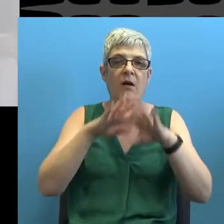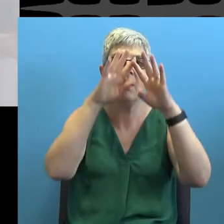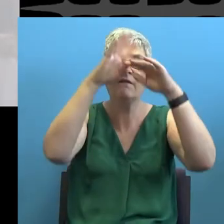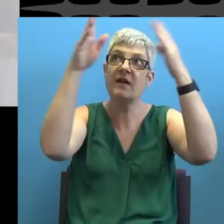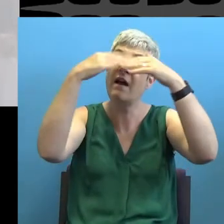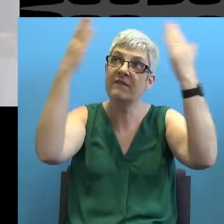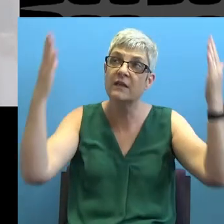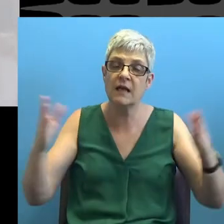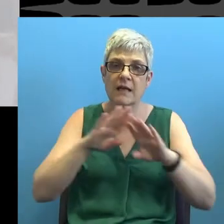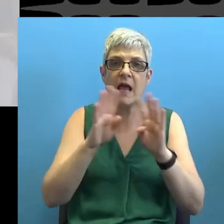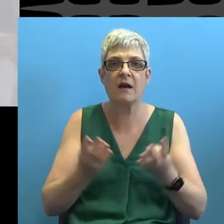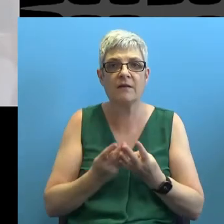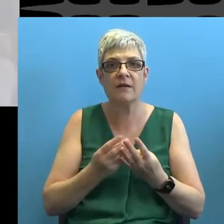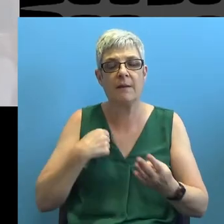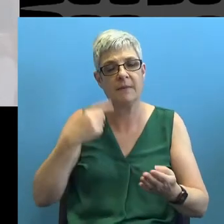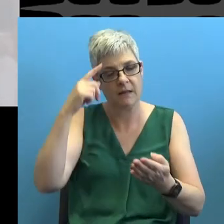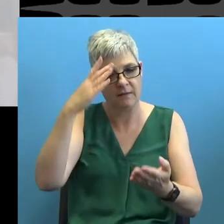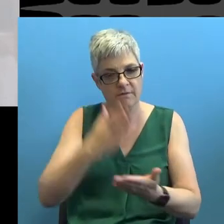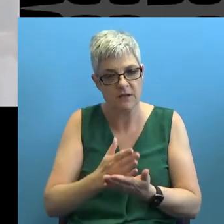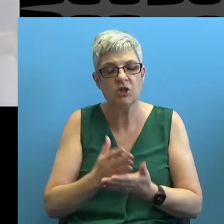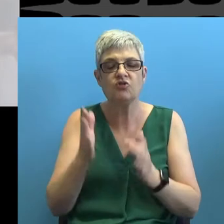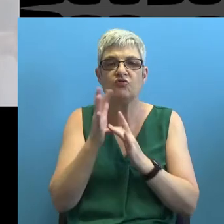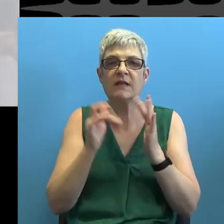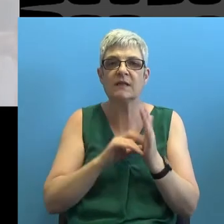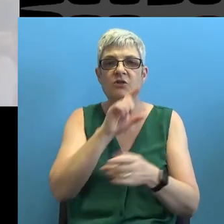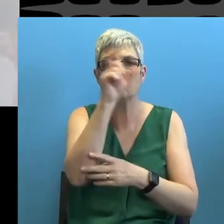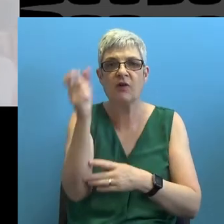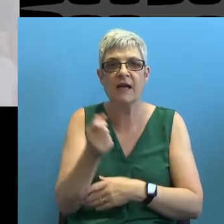who was conceived by the Holy Spirit,